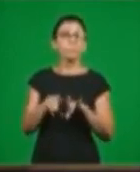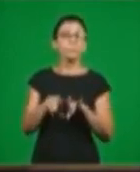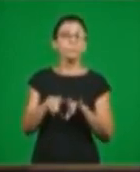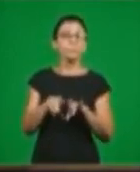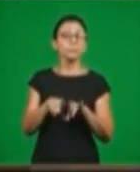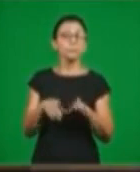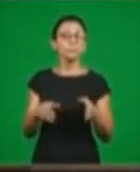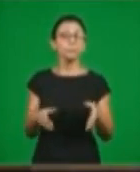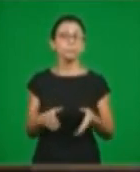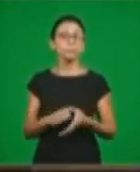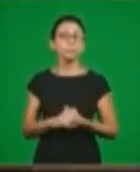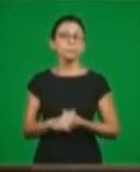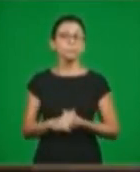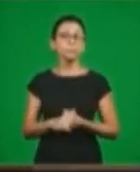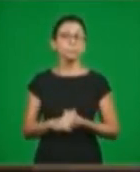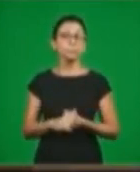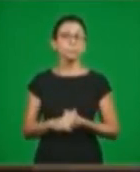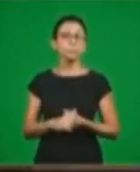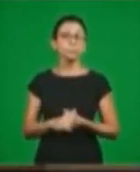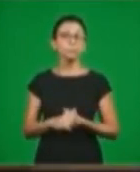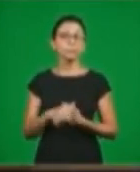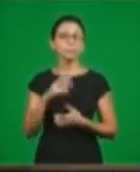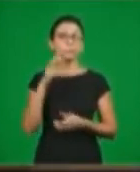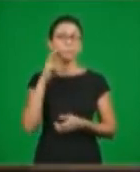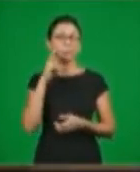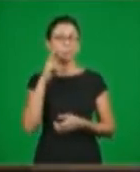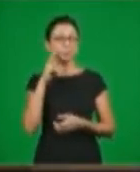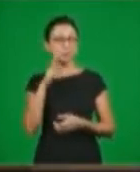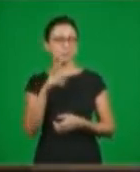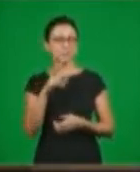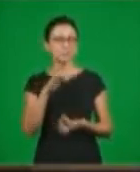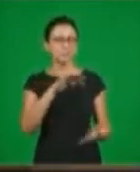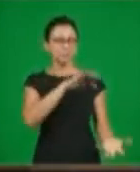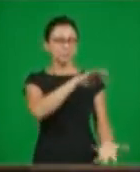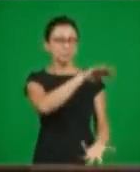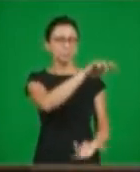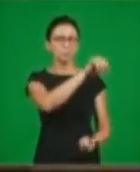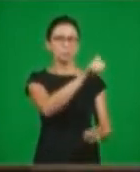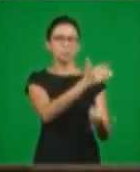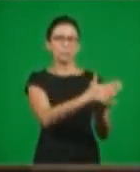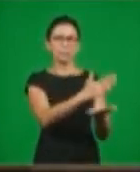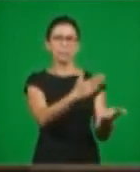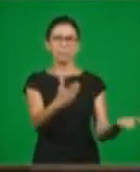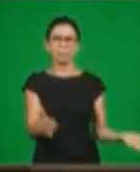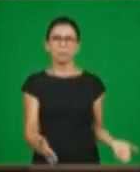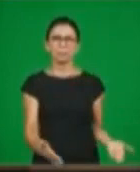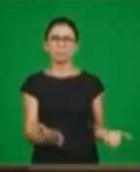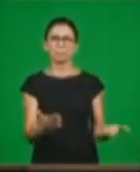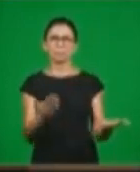the vision that you have, it is of